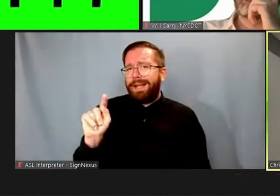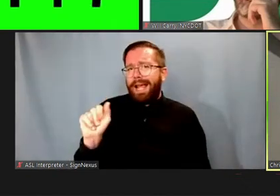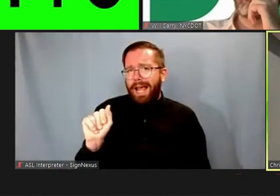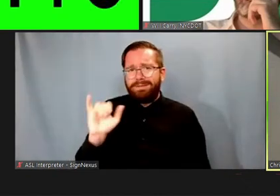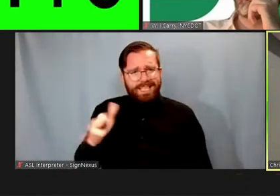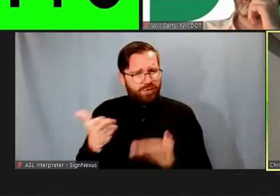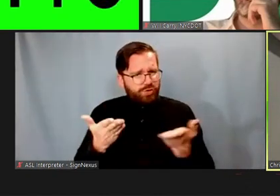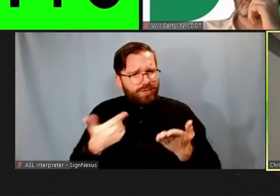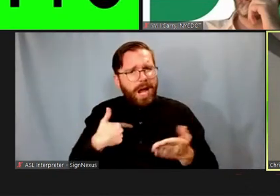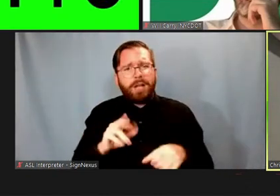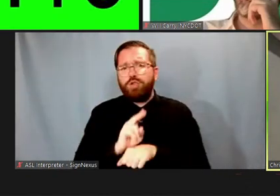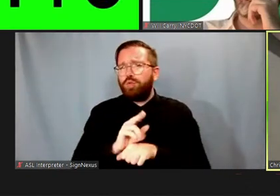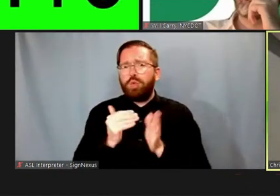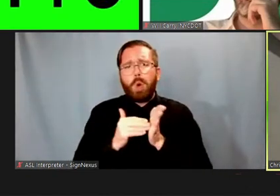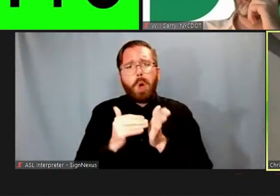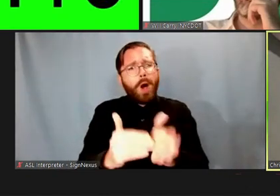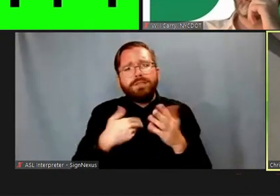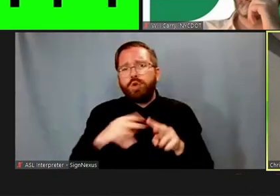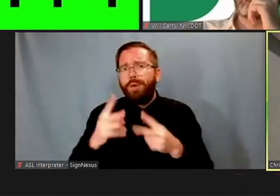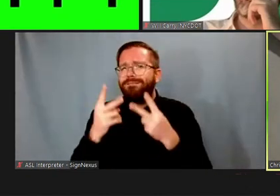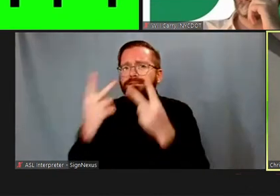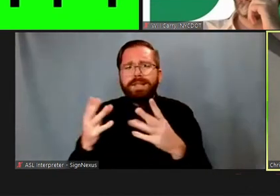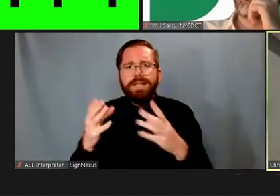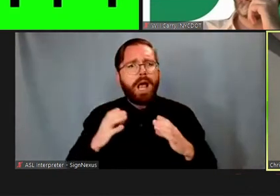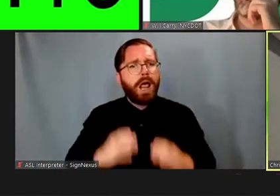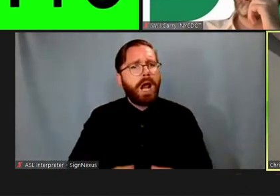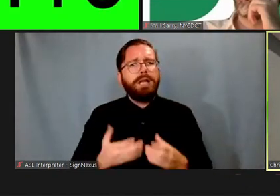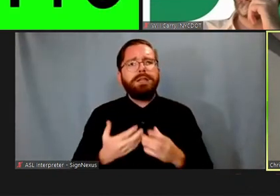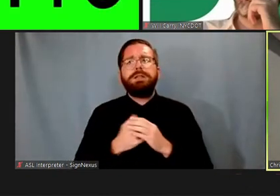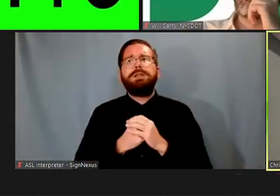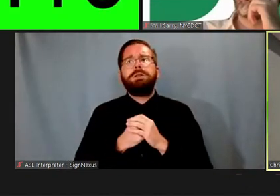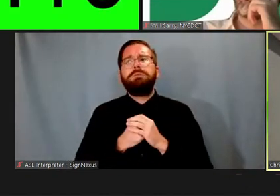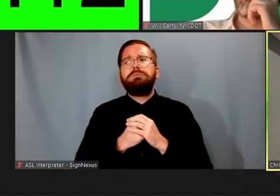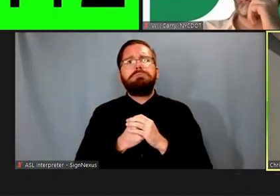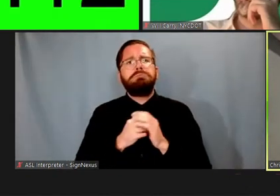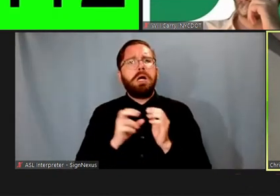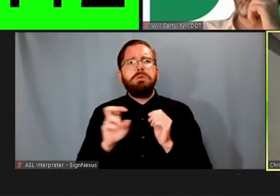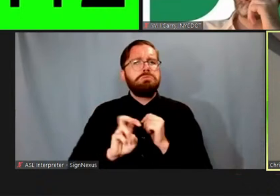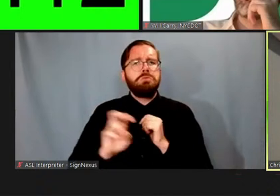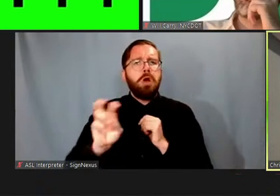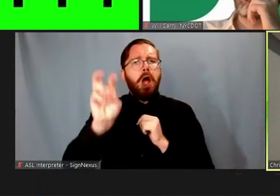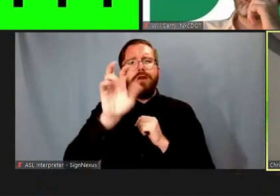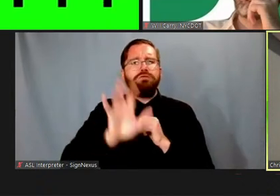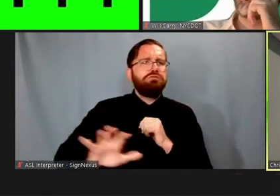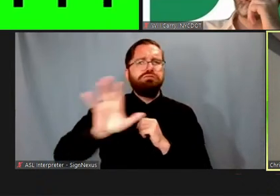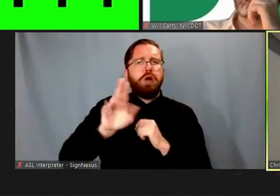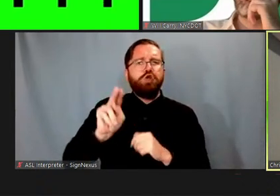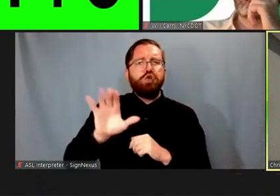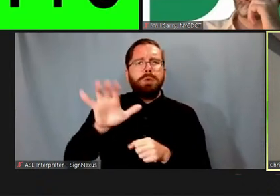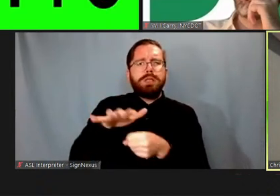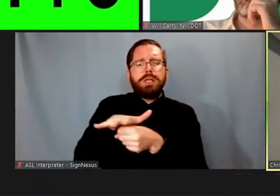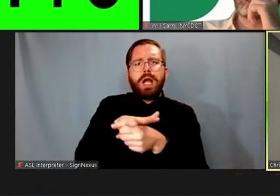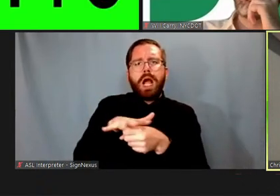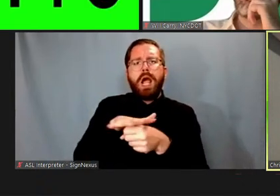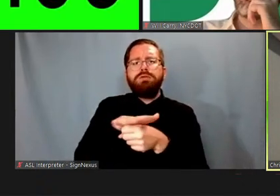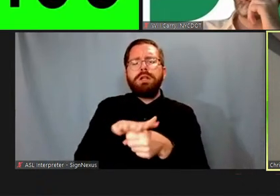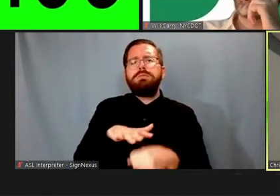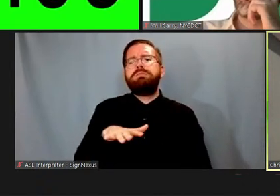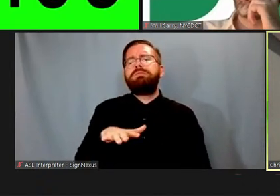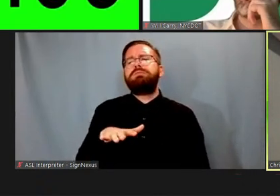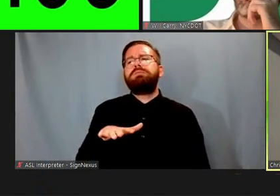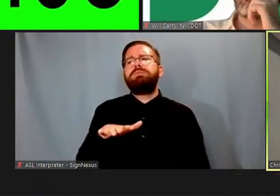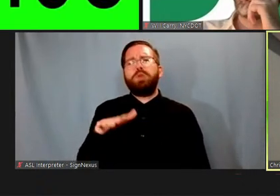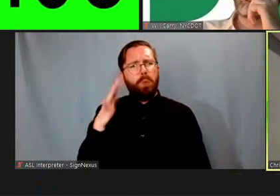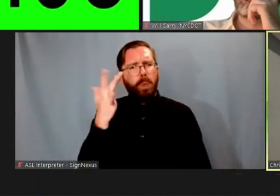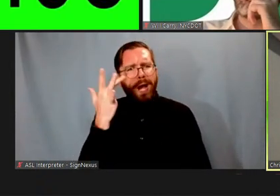to visit clients and travel throughout the new york city area is why has the fares to the